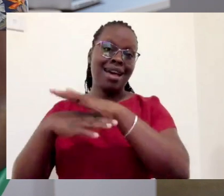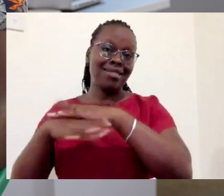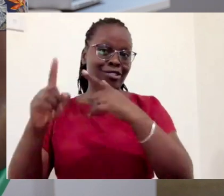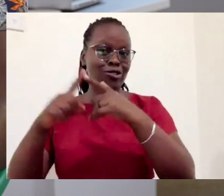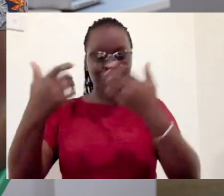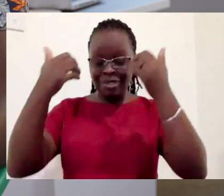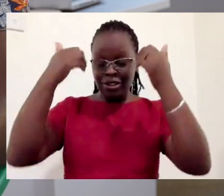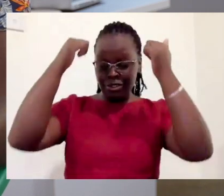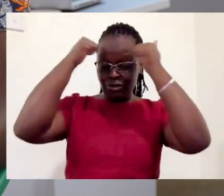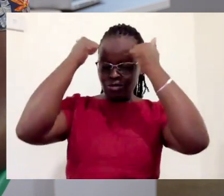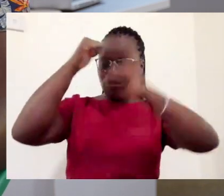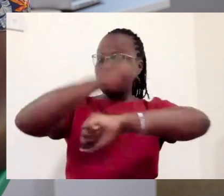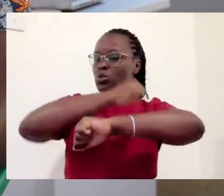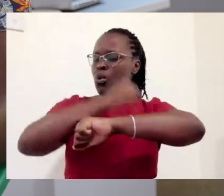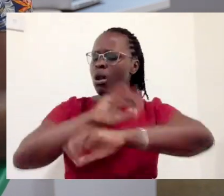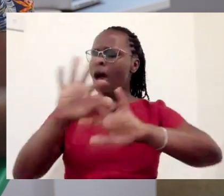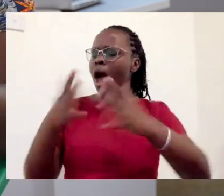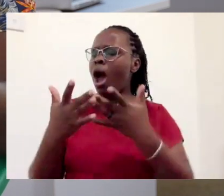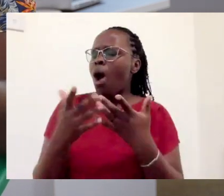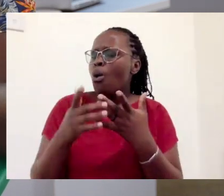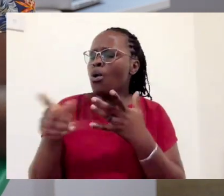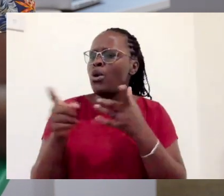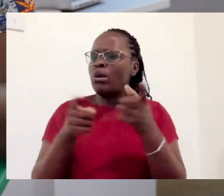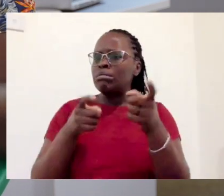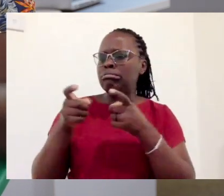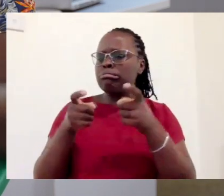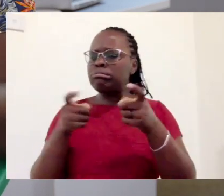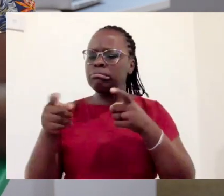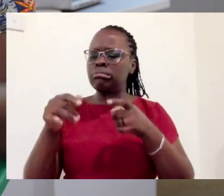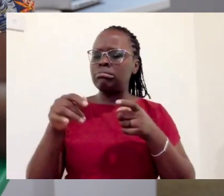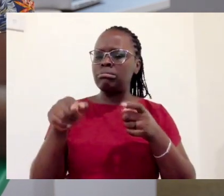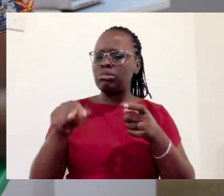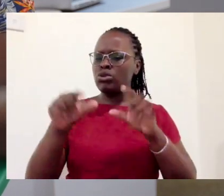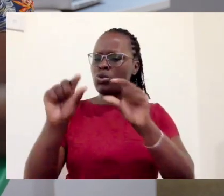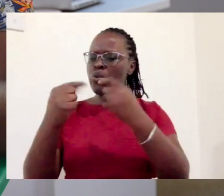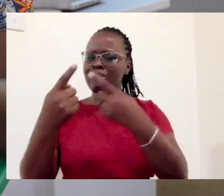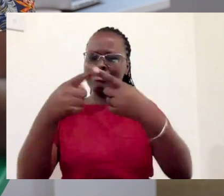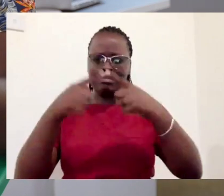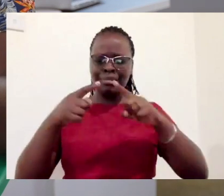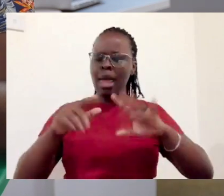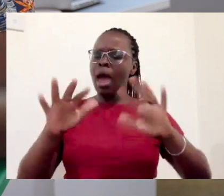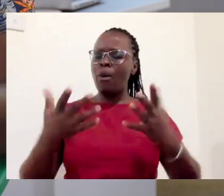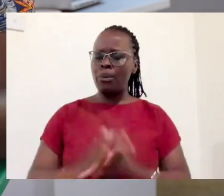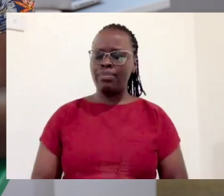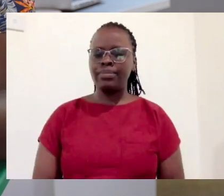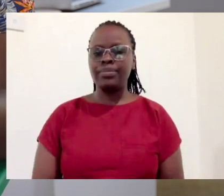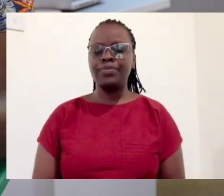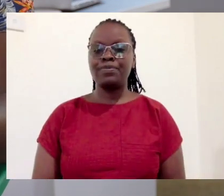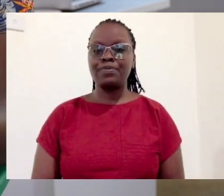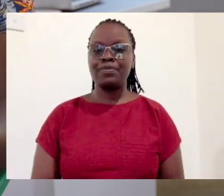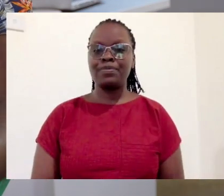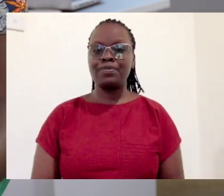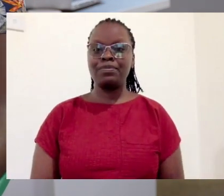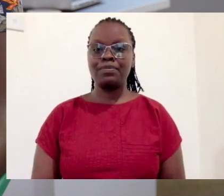have had prior education. Then how do you tailor the program or your instructions to make sure it is